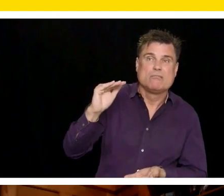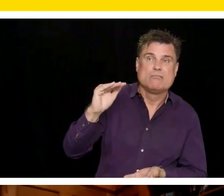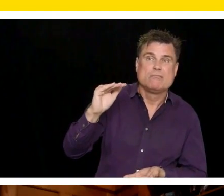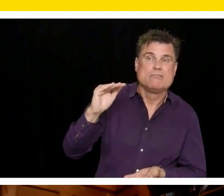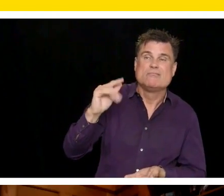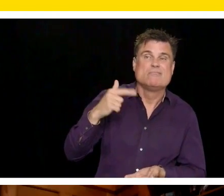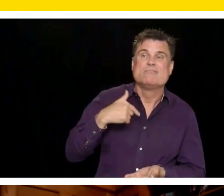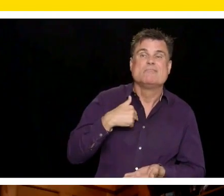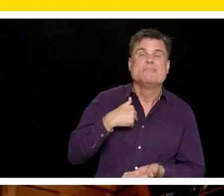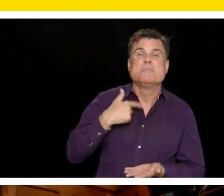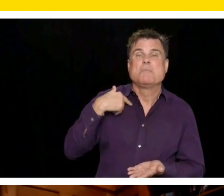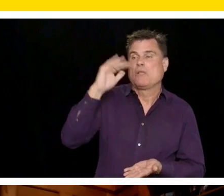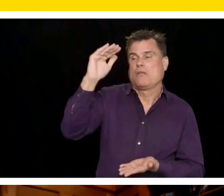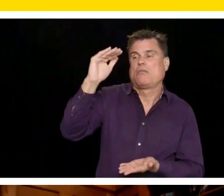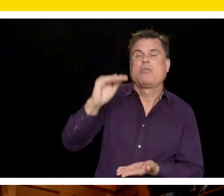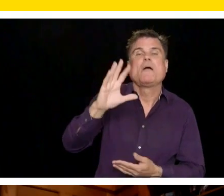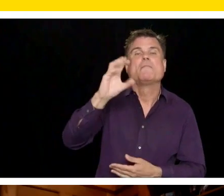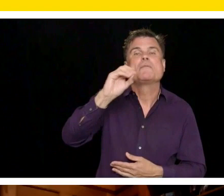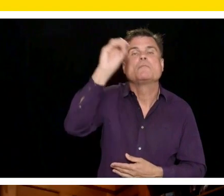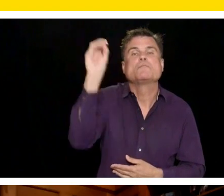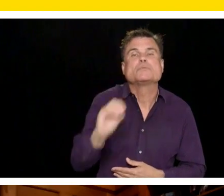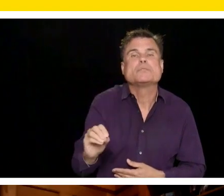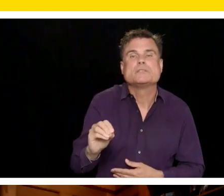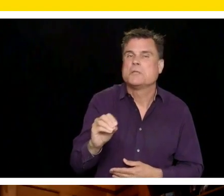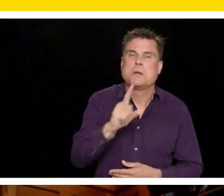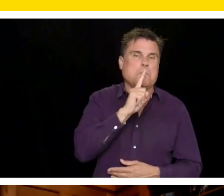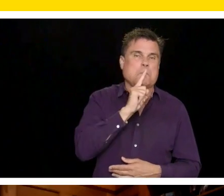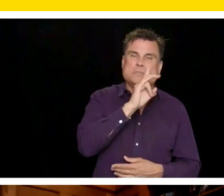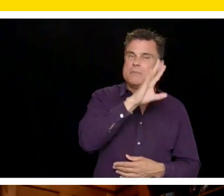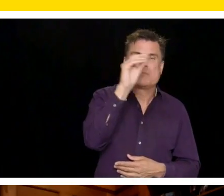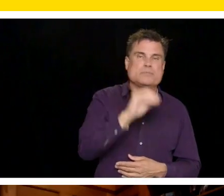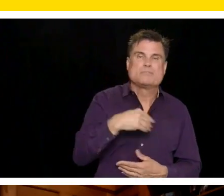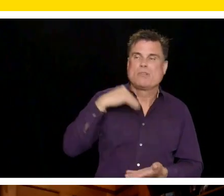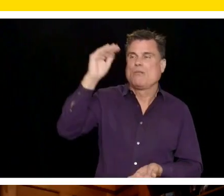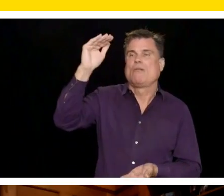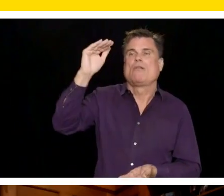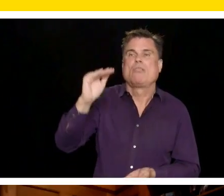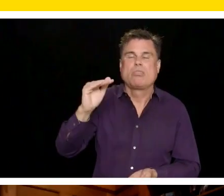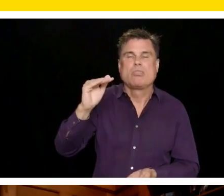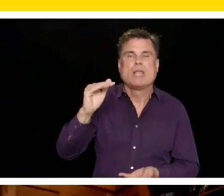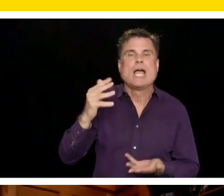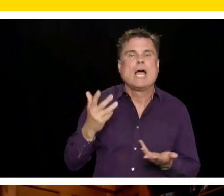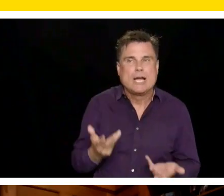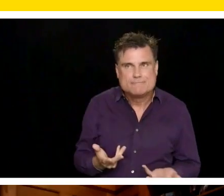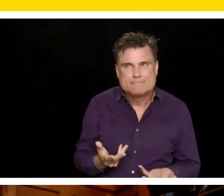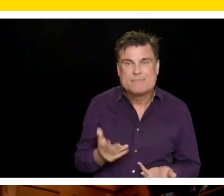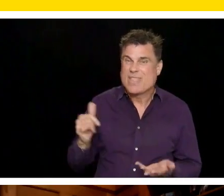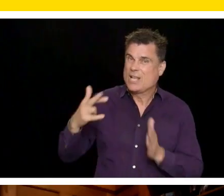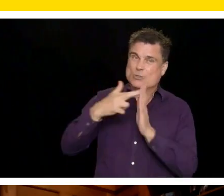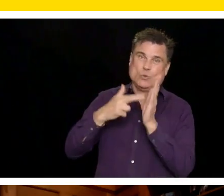to the life of your business. So keep plugging, keep advocating, and we will do the same.